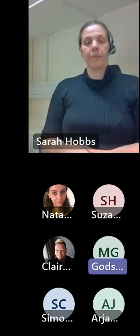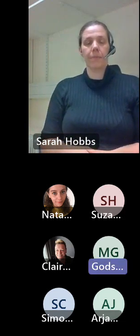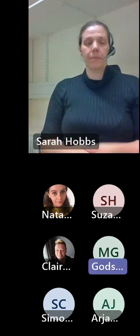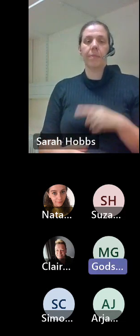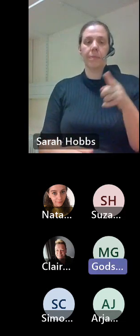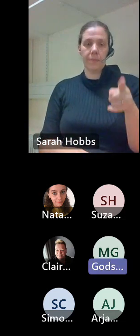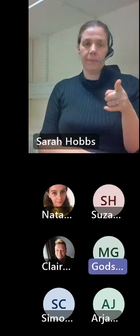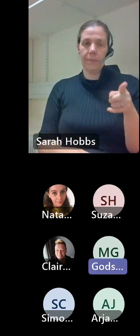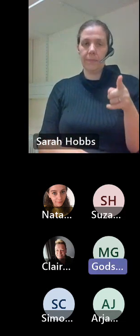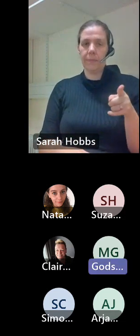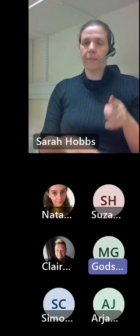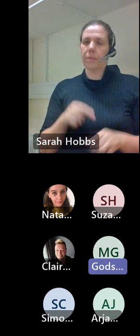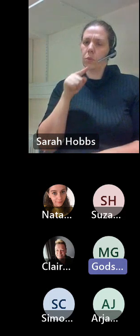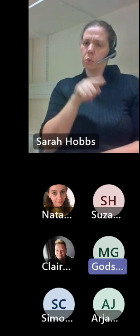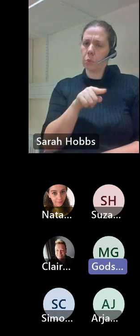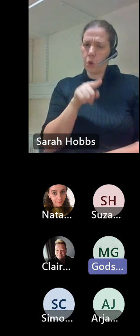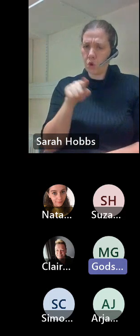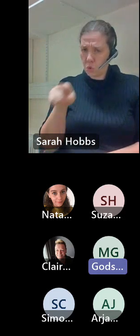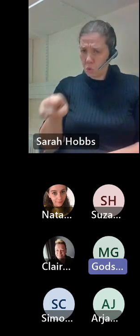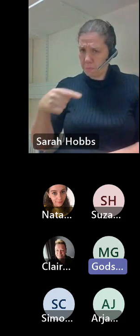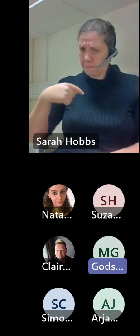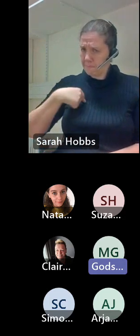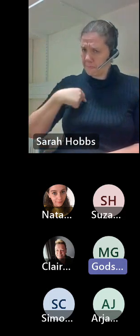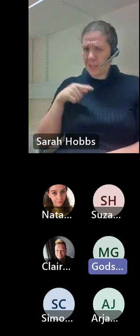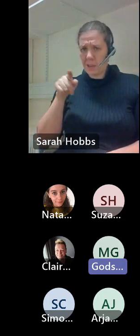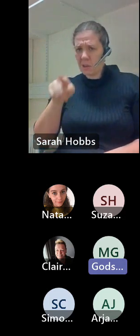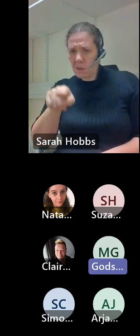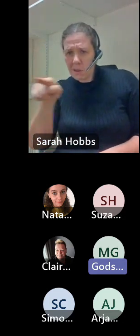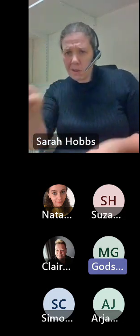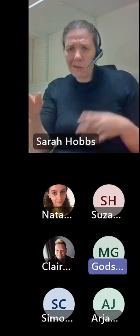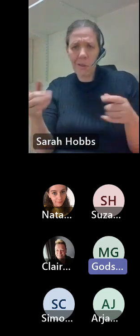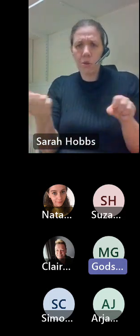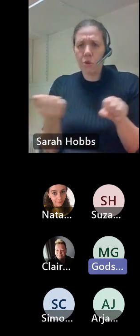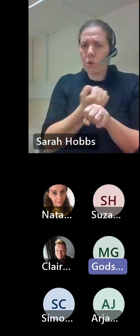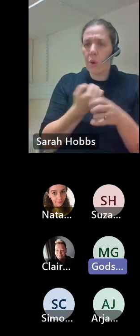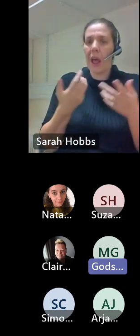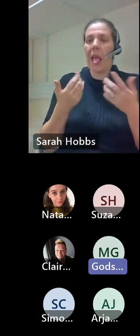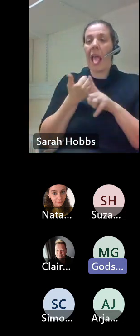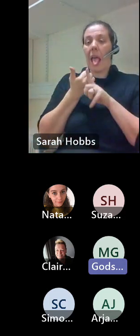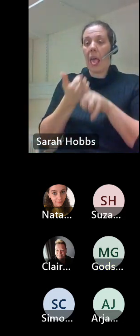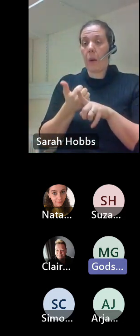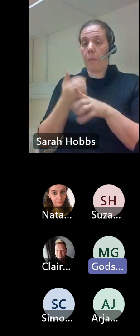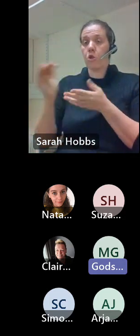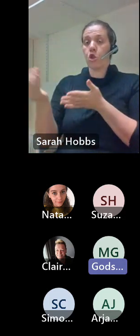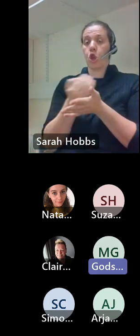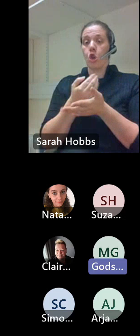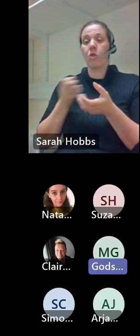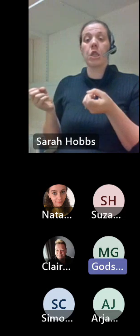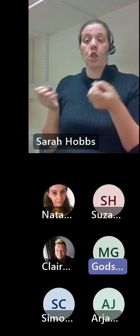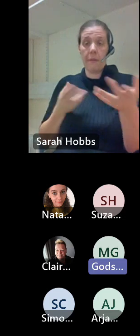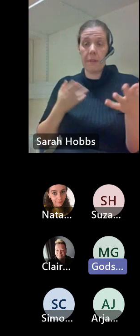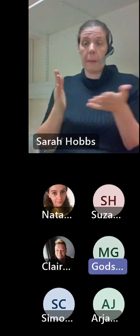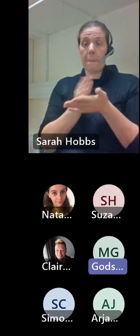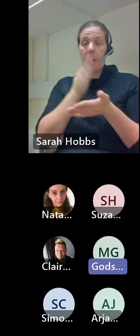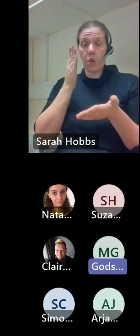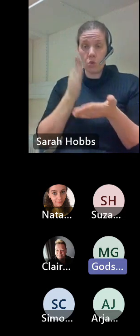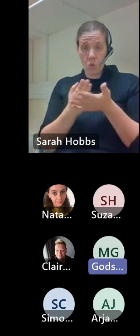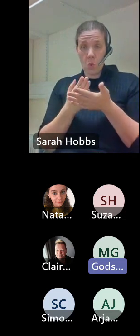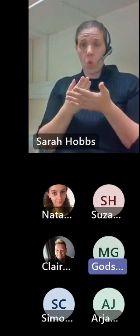Okay, what can you do? What can I do to help the security services make sure that we take